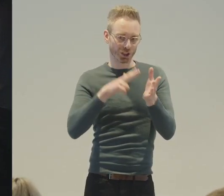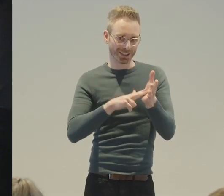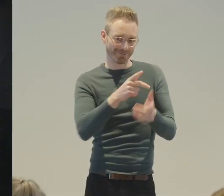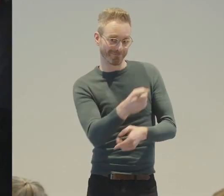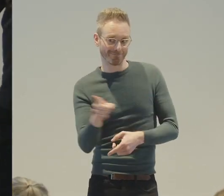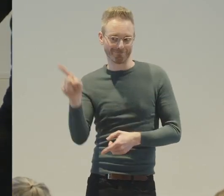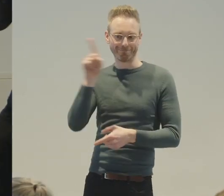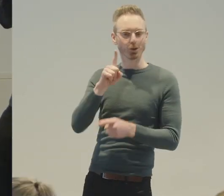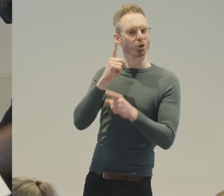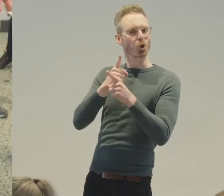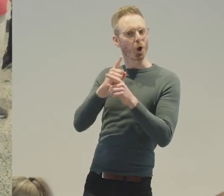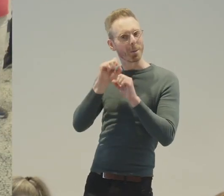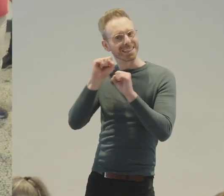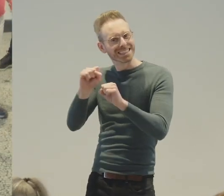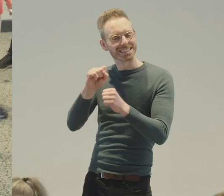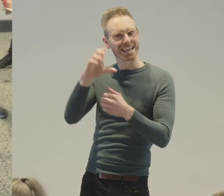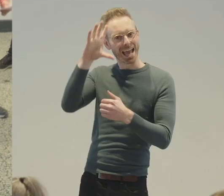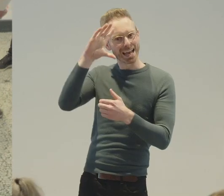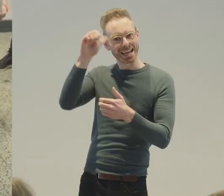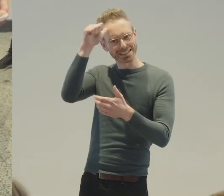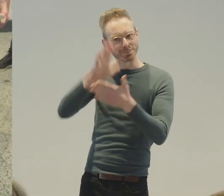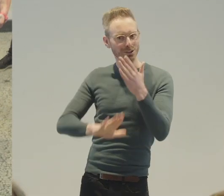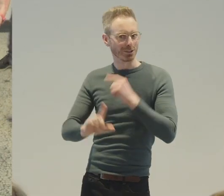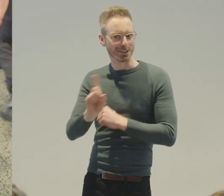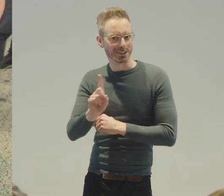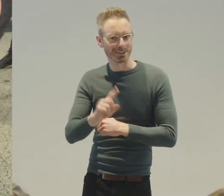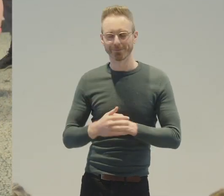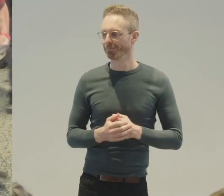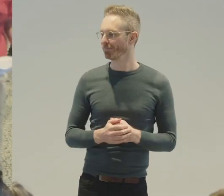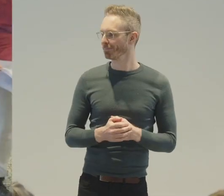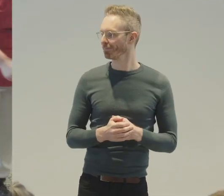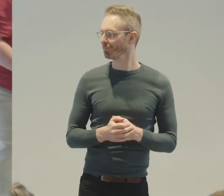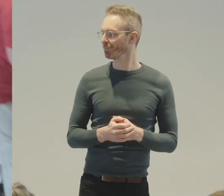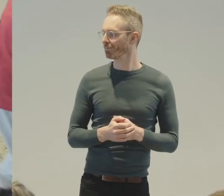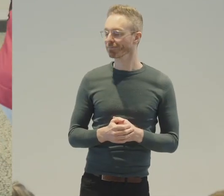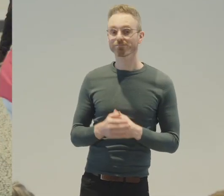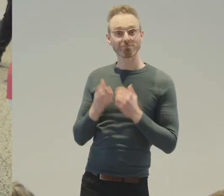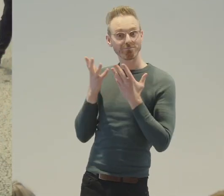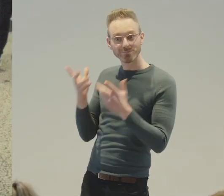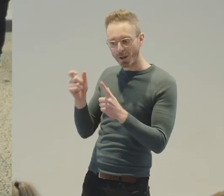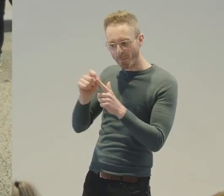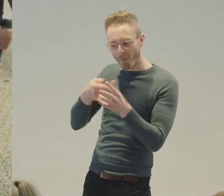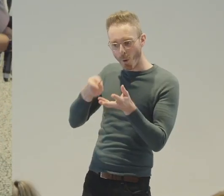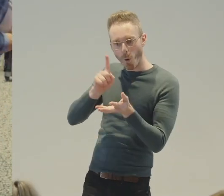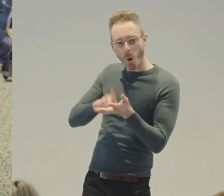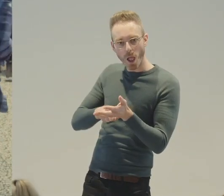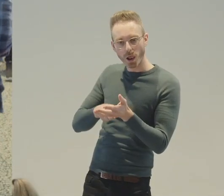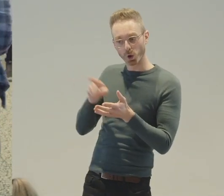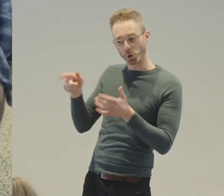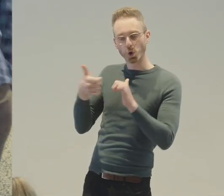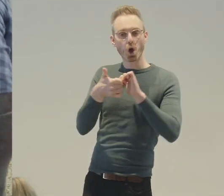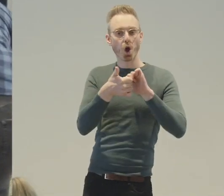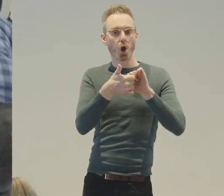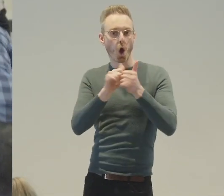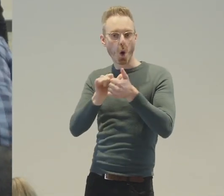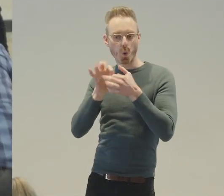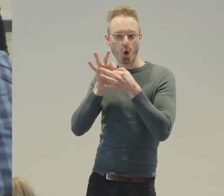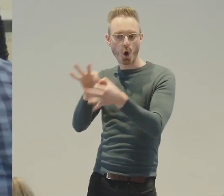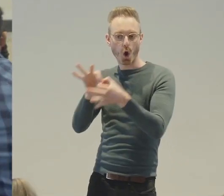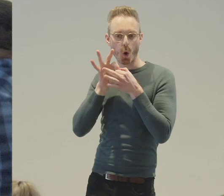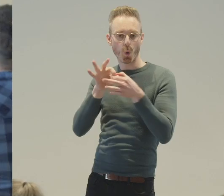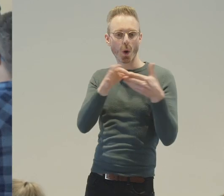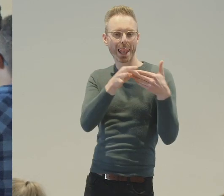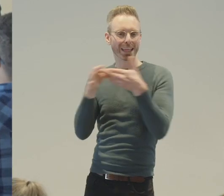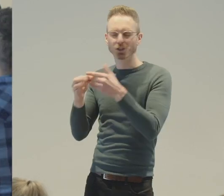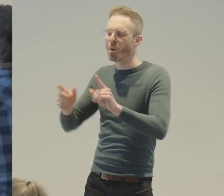Brilliant. So, Paul, co-leadership. What's it